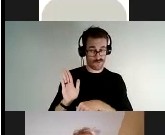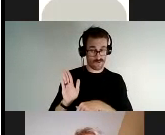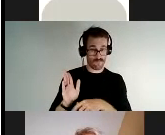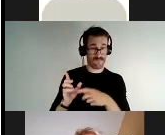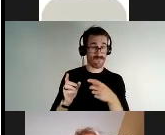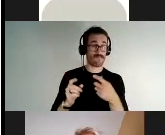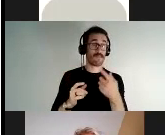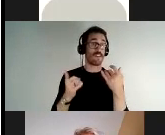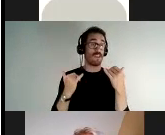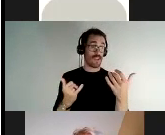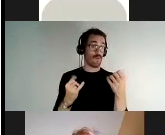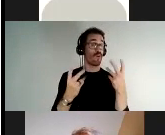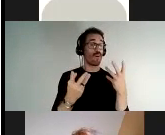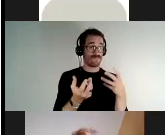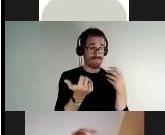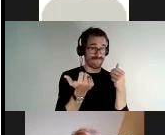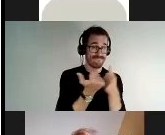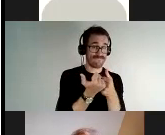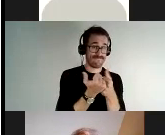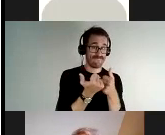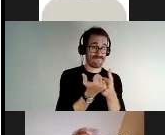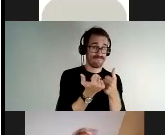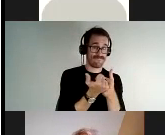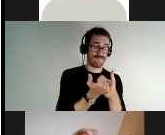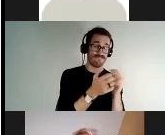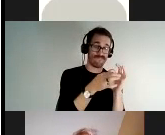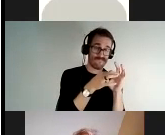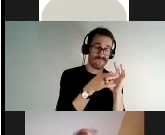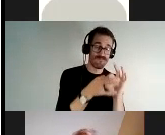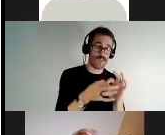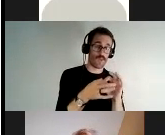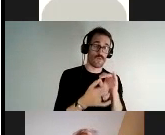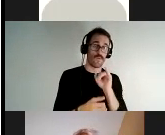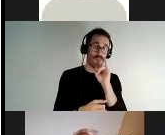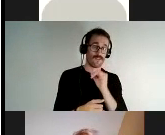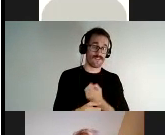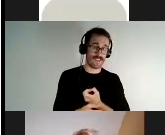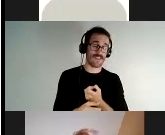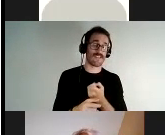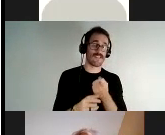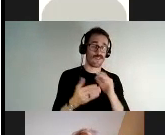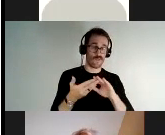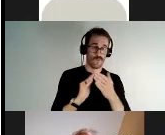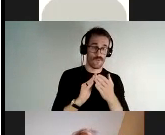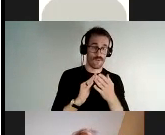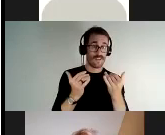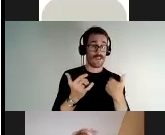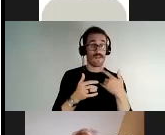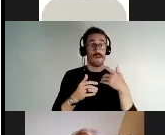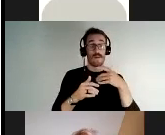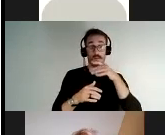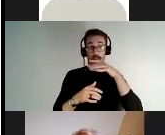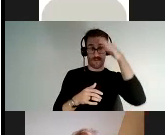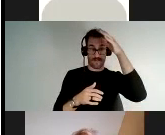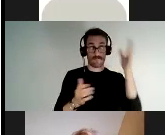around intersex communities is that the parents choose a gender but do not do